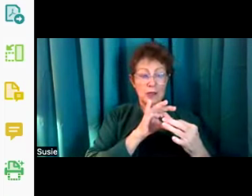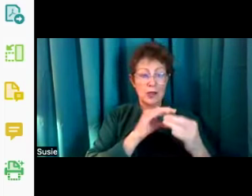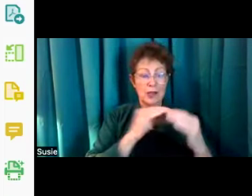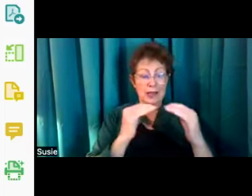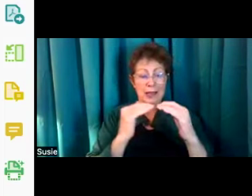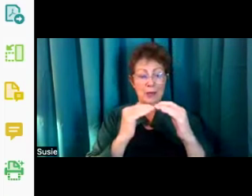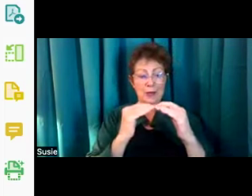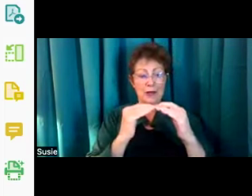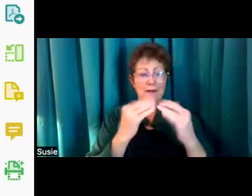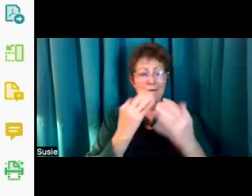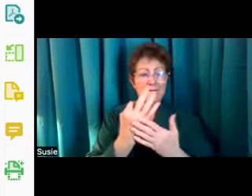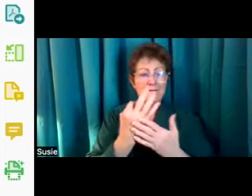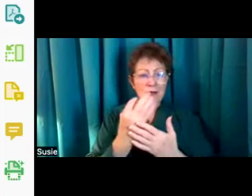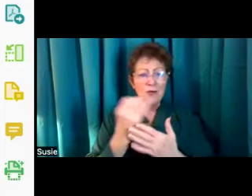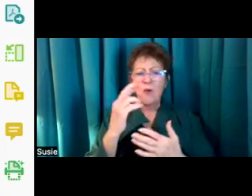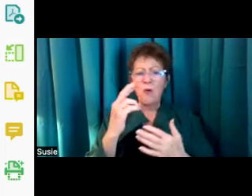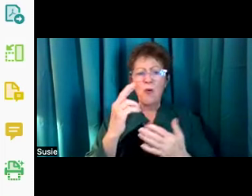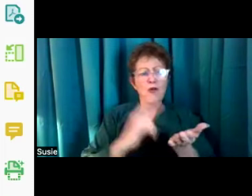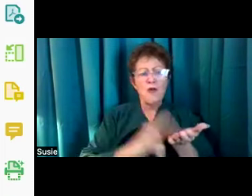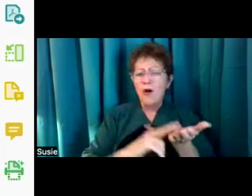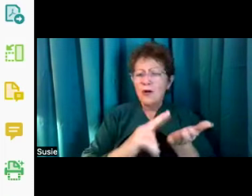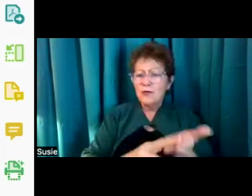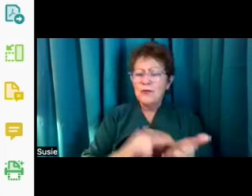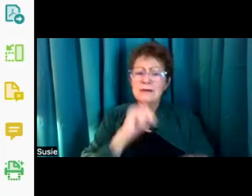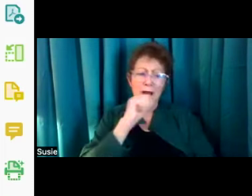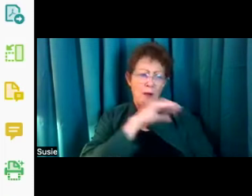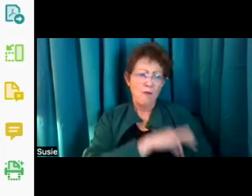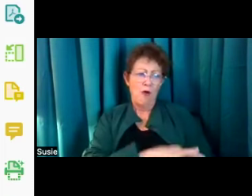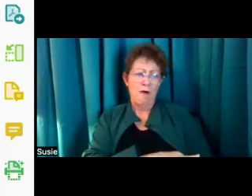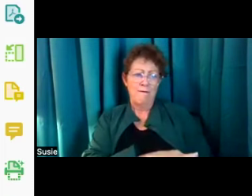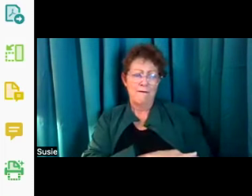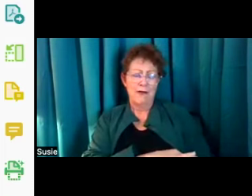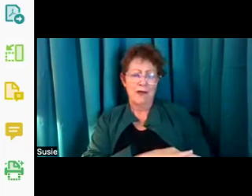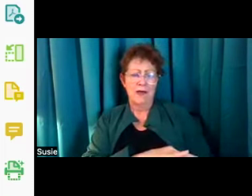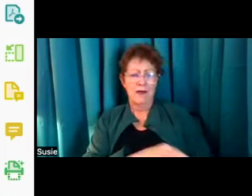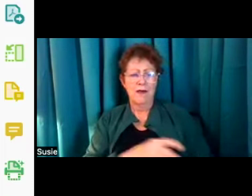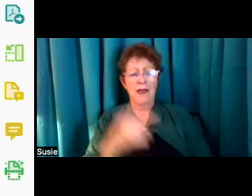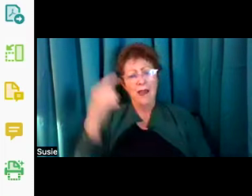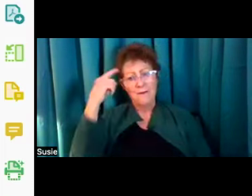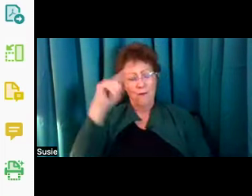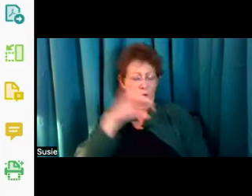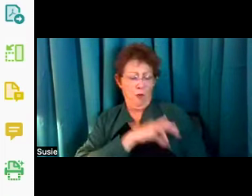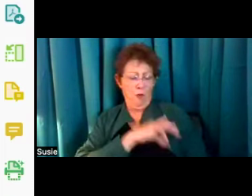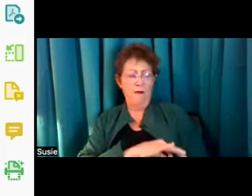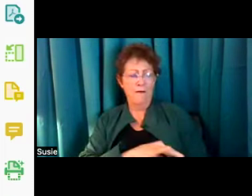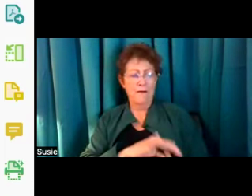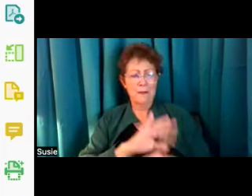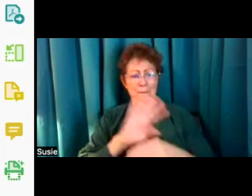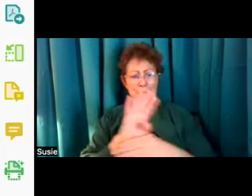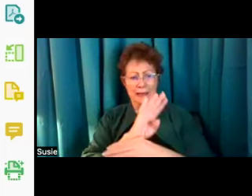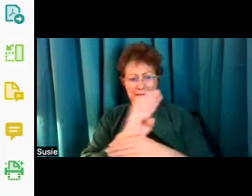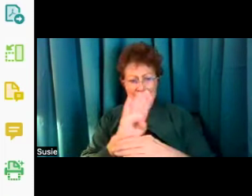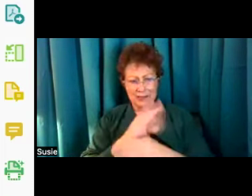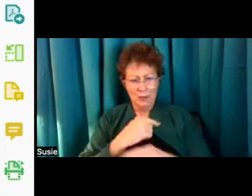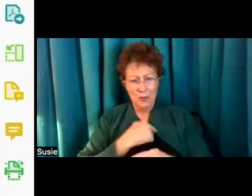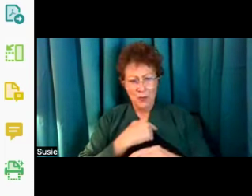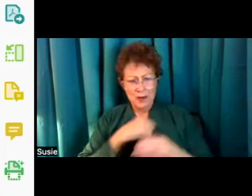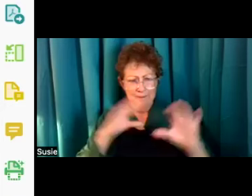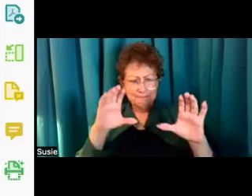ownership, funding, or just contracts between a nonprofit and a for-profit entity. And we kind of bucket